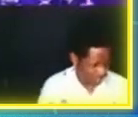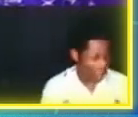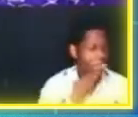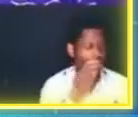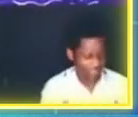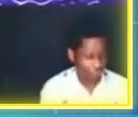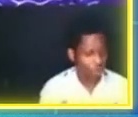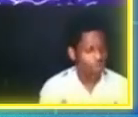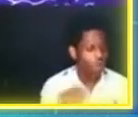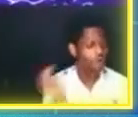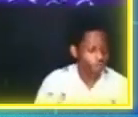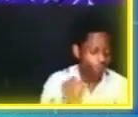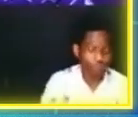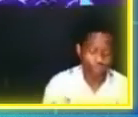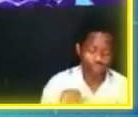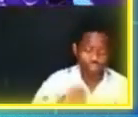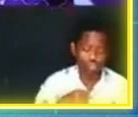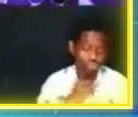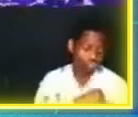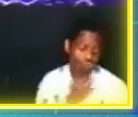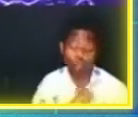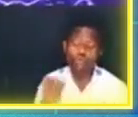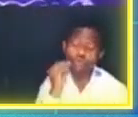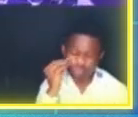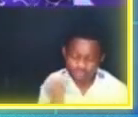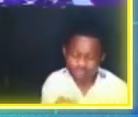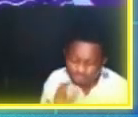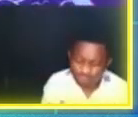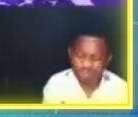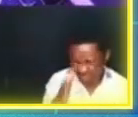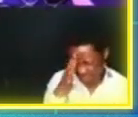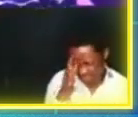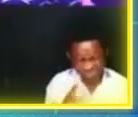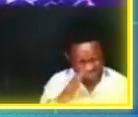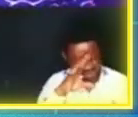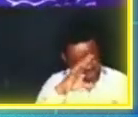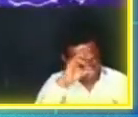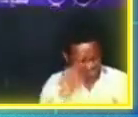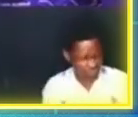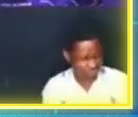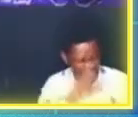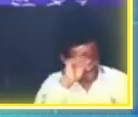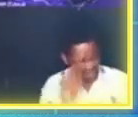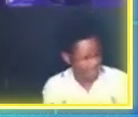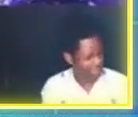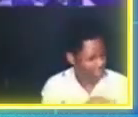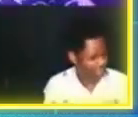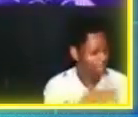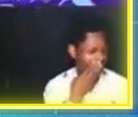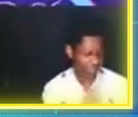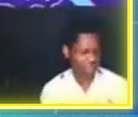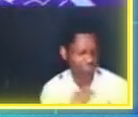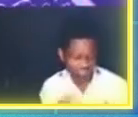na abranti wano ni neja yirenom Bilhah ni Zilpah ma ewohono. Na Joseph beka wonho